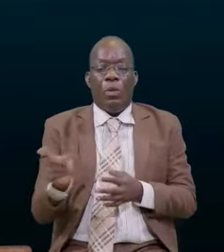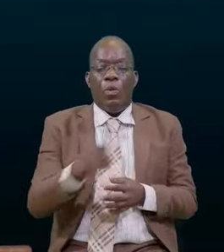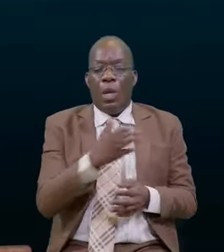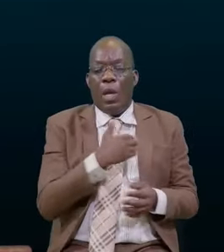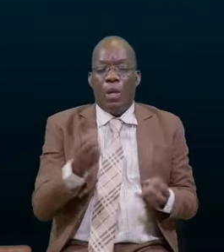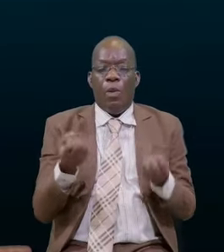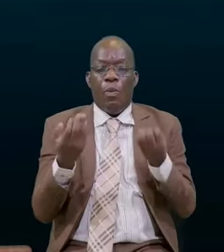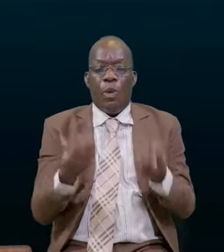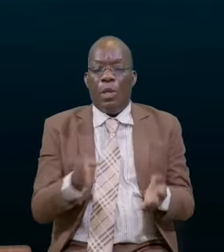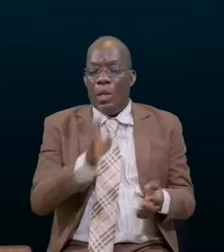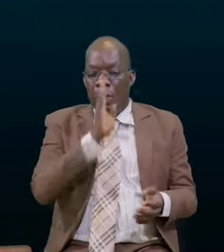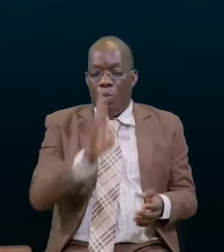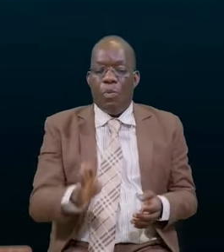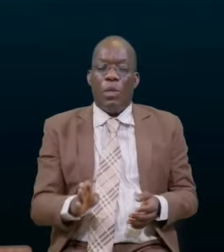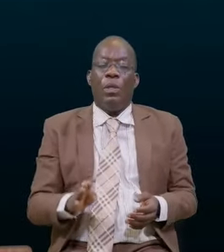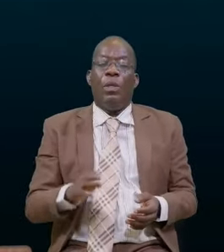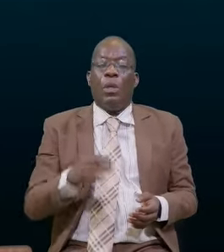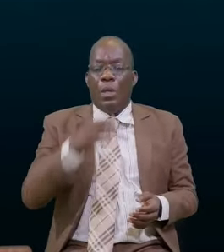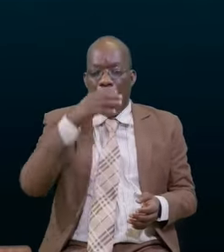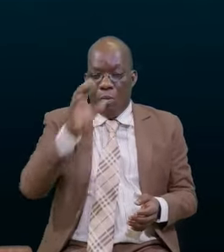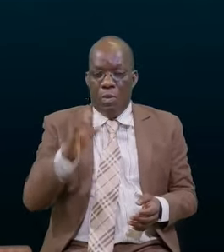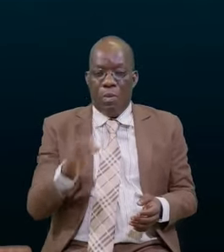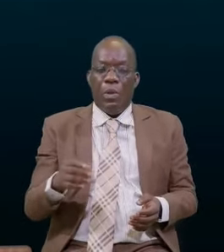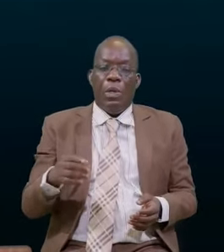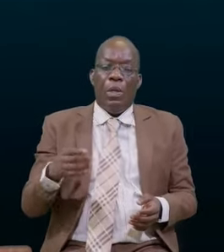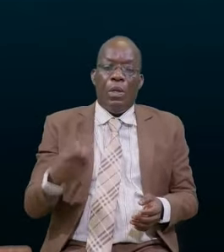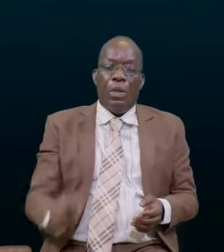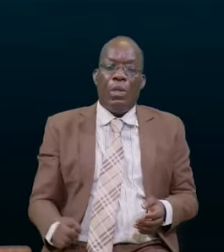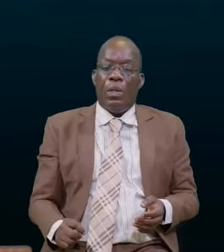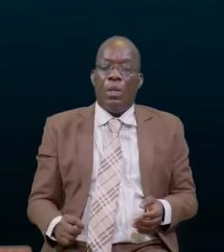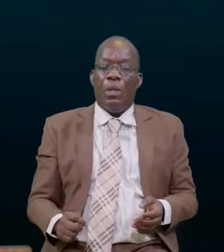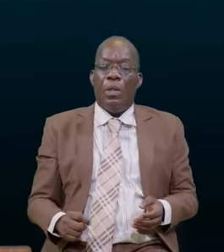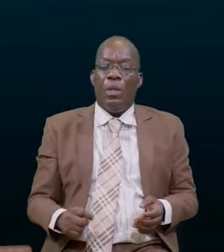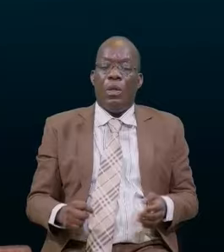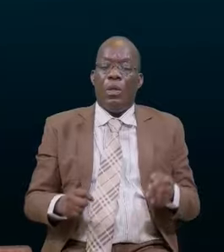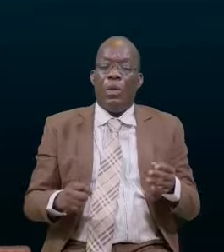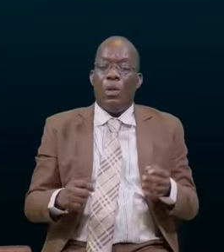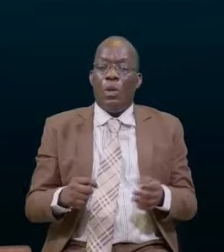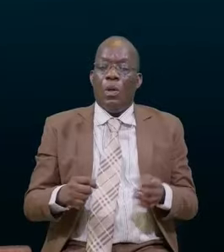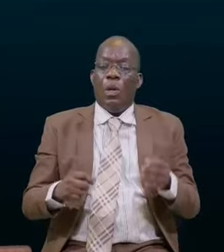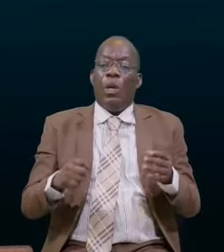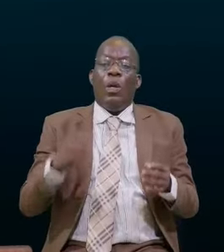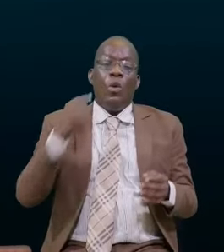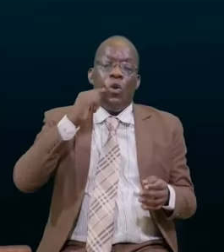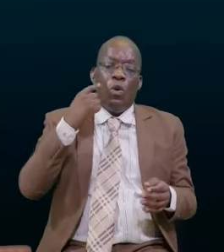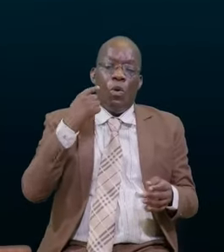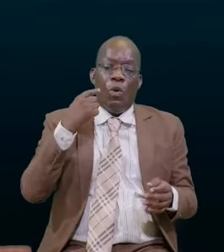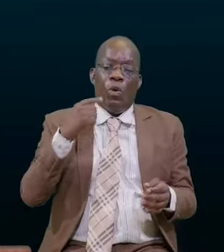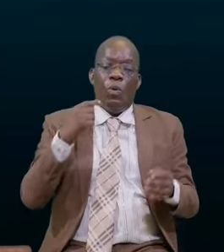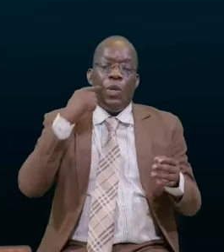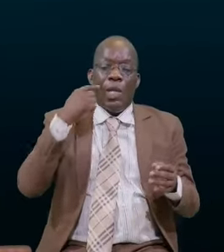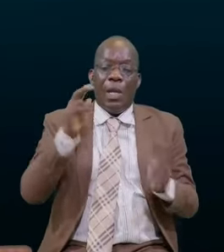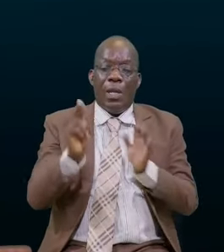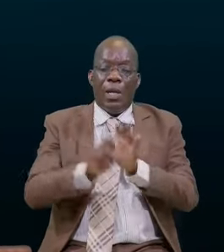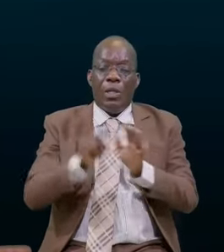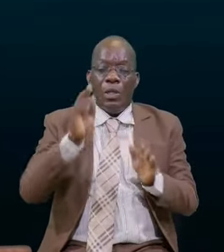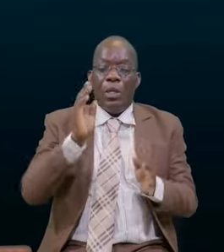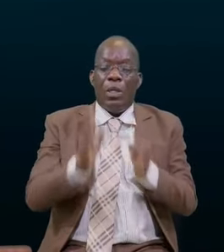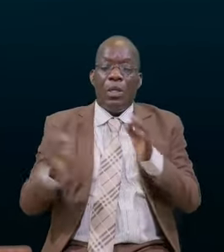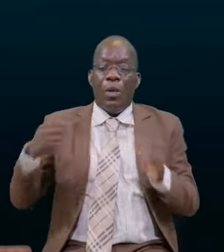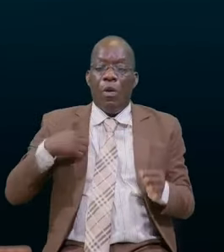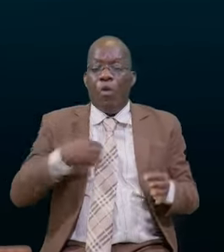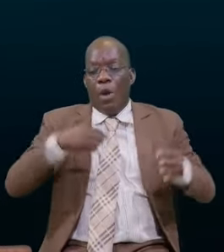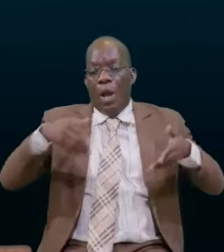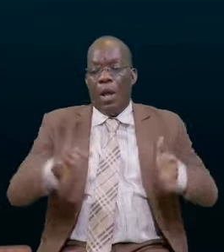root of bitterness is this little fox that if you allow it to Spring in our hearts do you allow